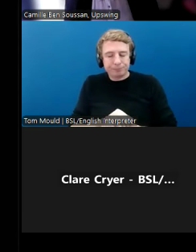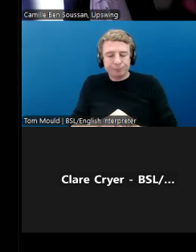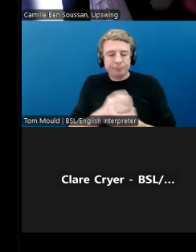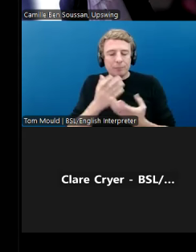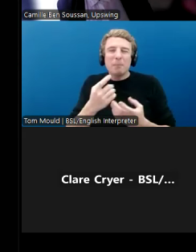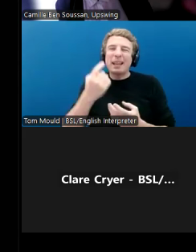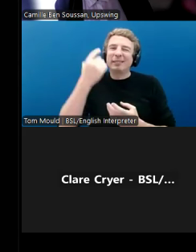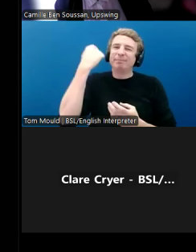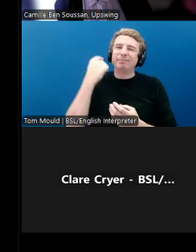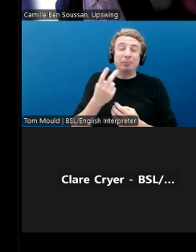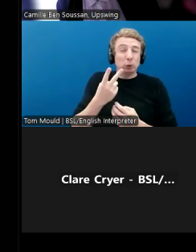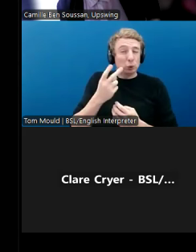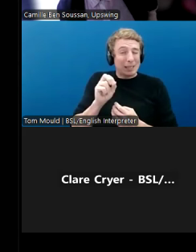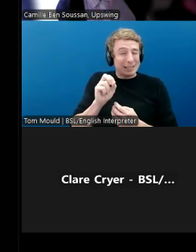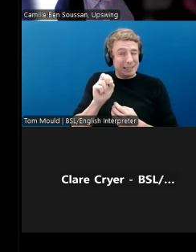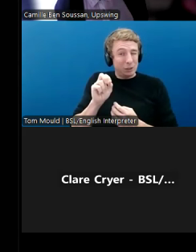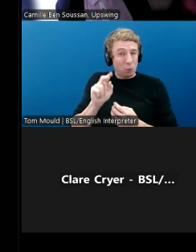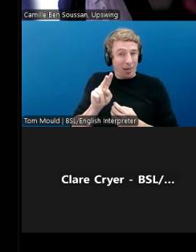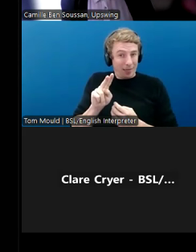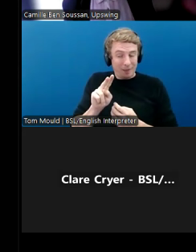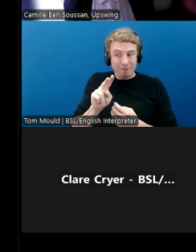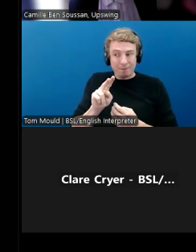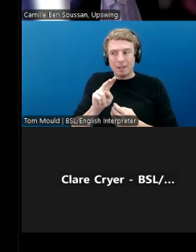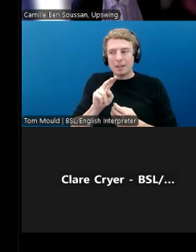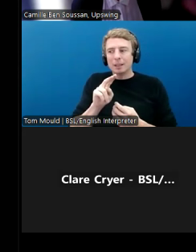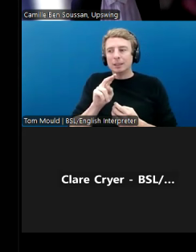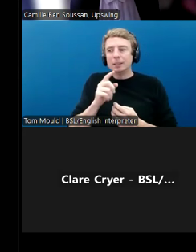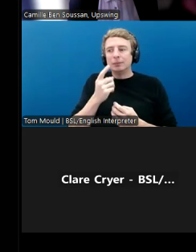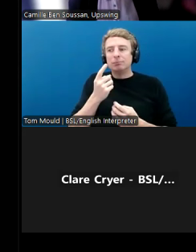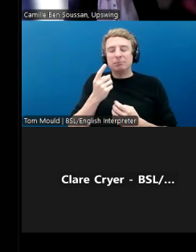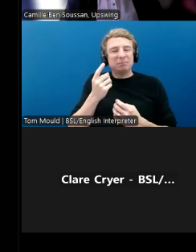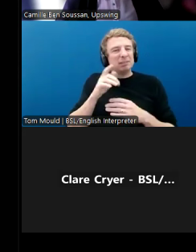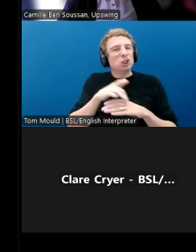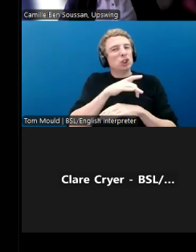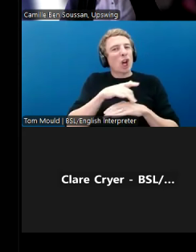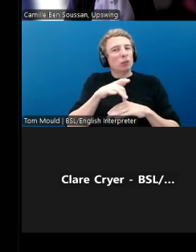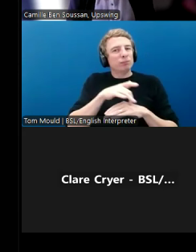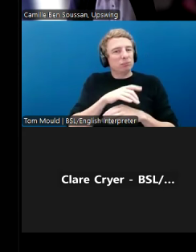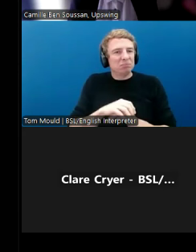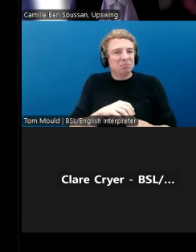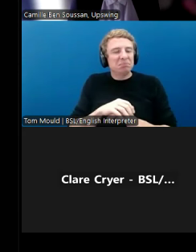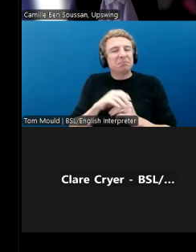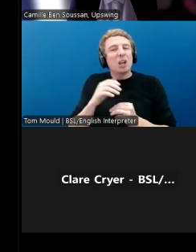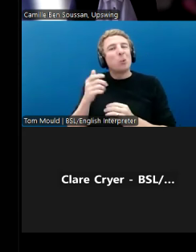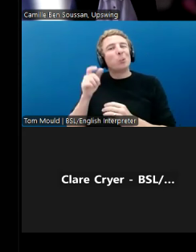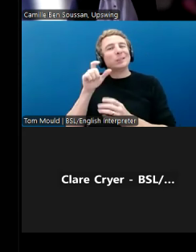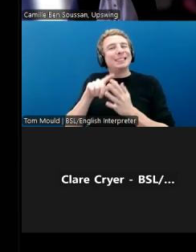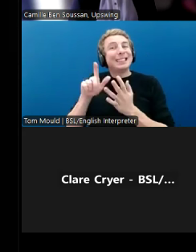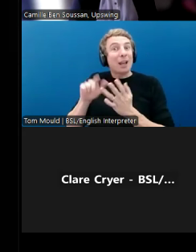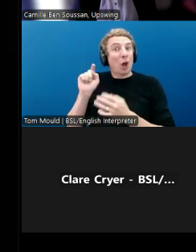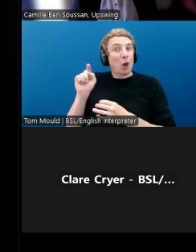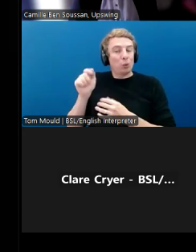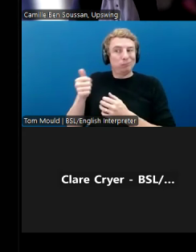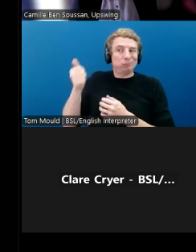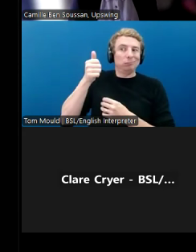2012. At the time, Vicky was approaching her 40s, and she was beginning to consider what getting older would mean for